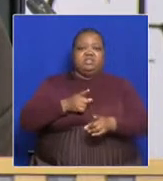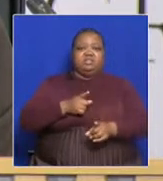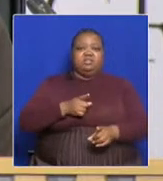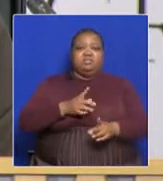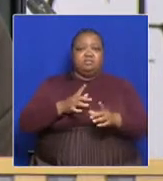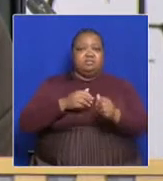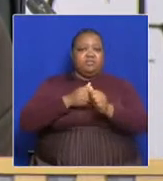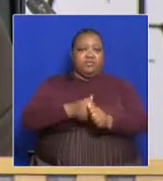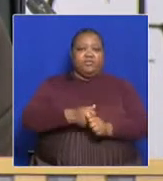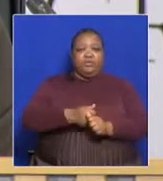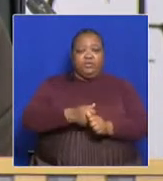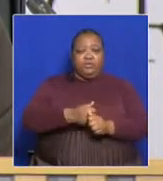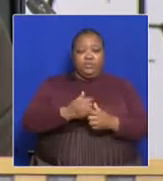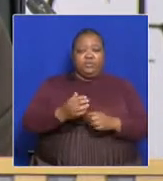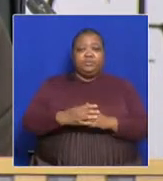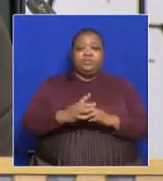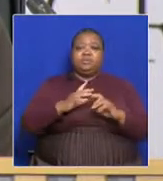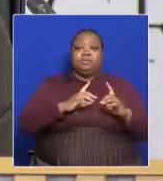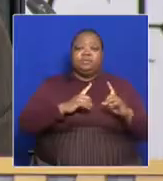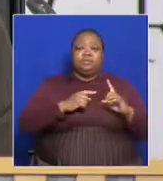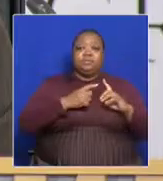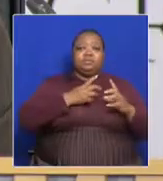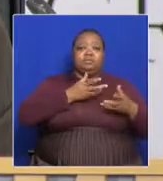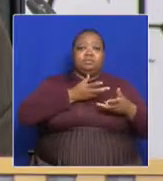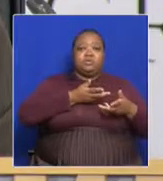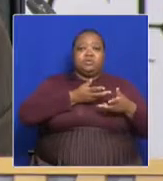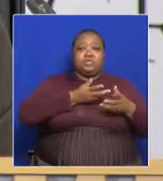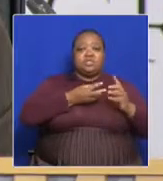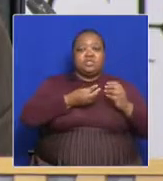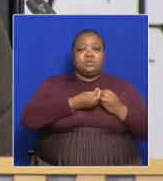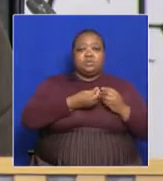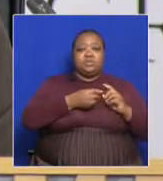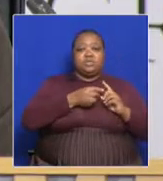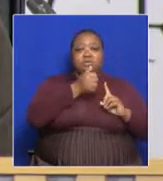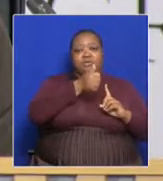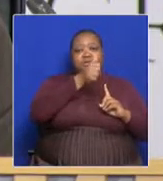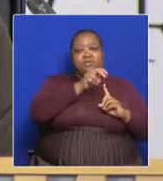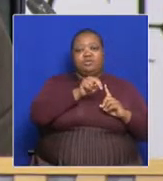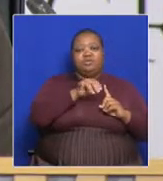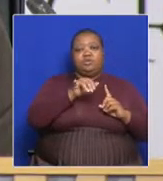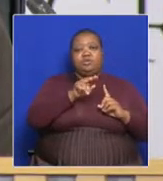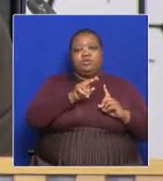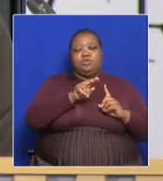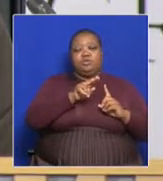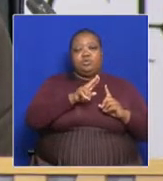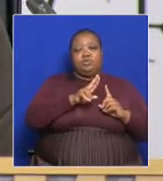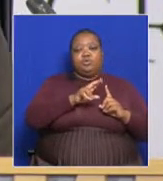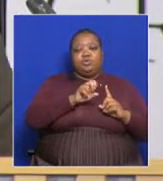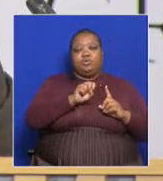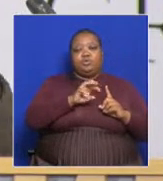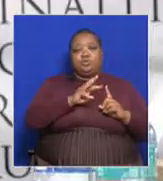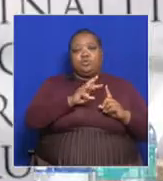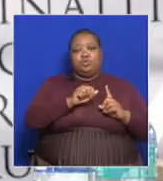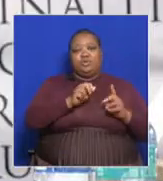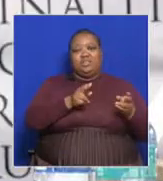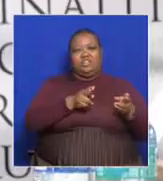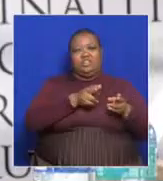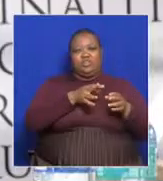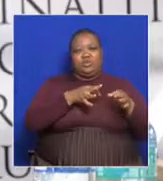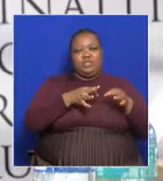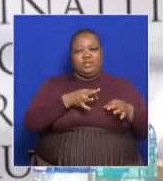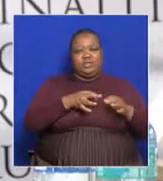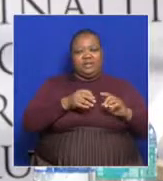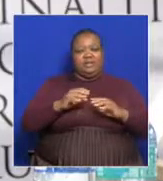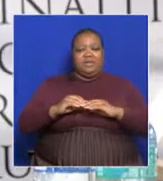did engage with Brigadier Newswa, and he gave me the gist of it as to why this member is being moved. Why is it only a